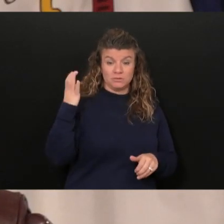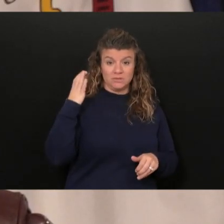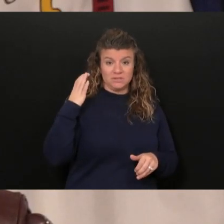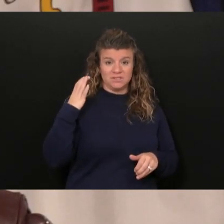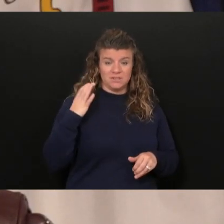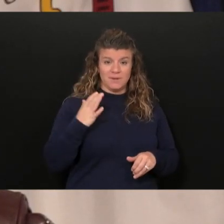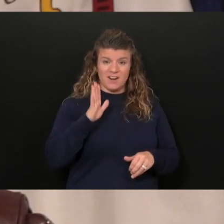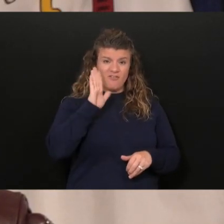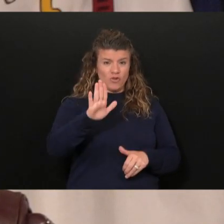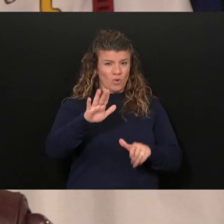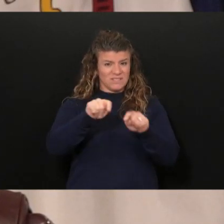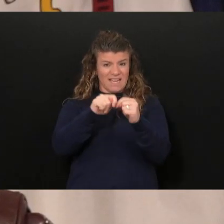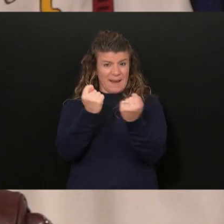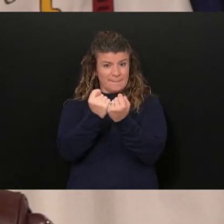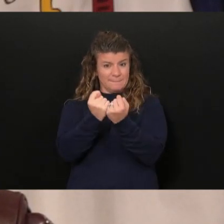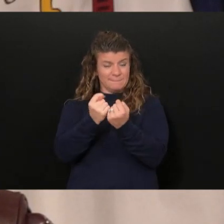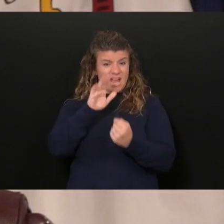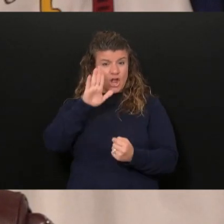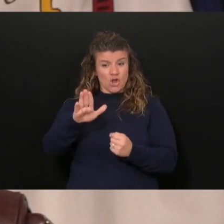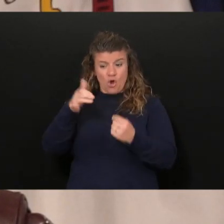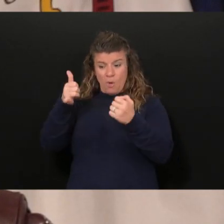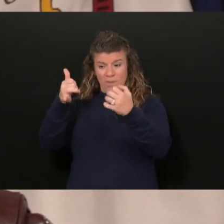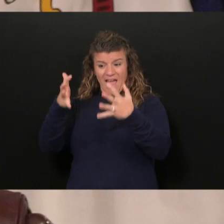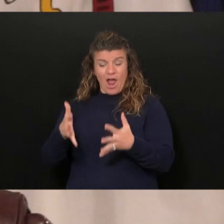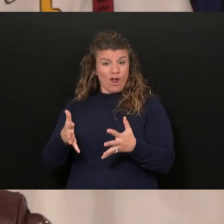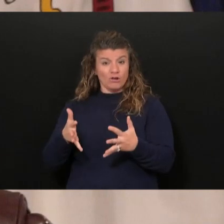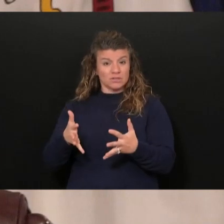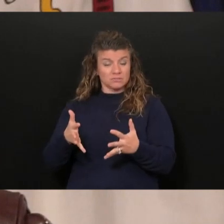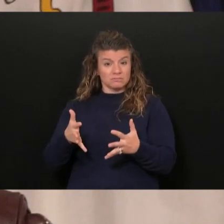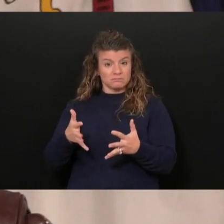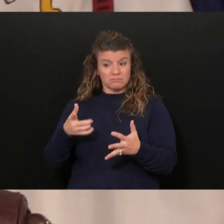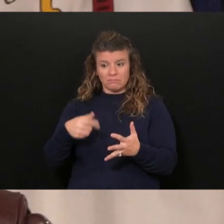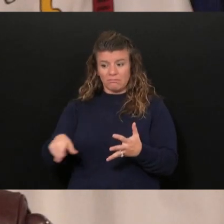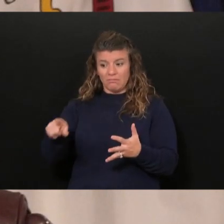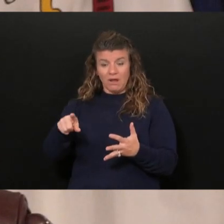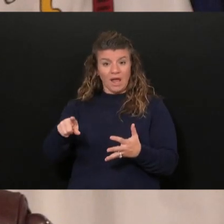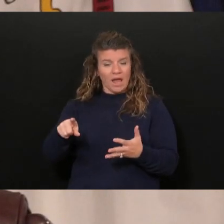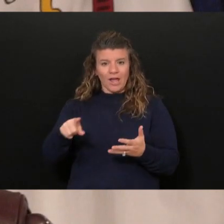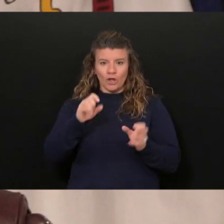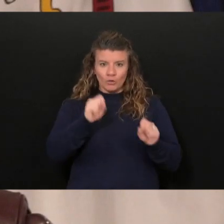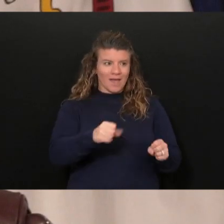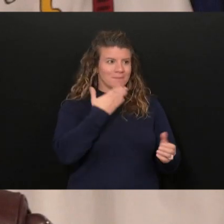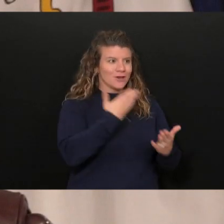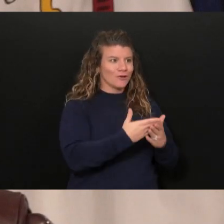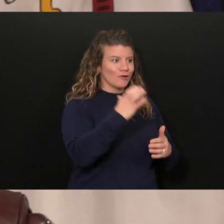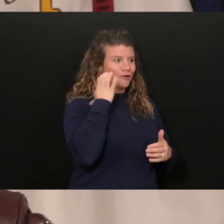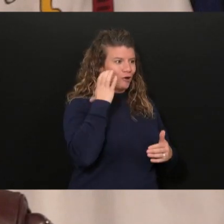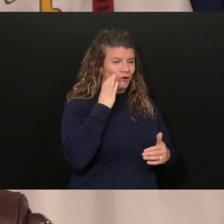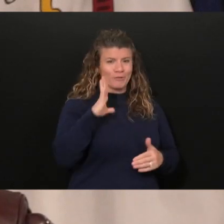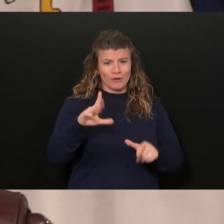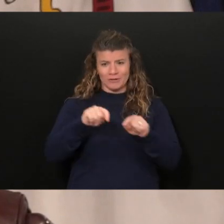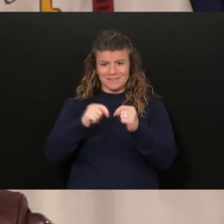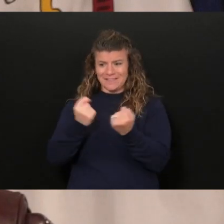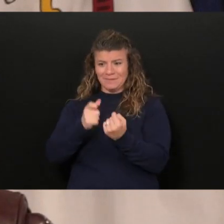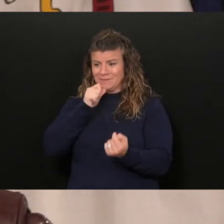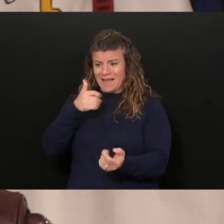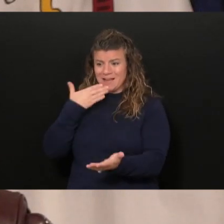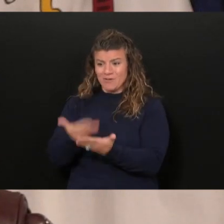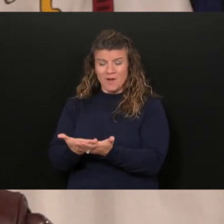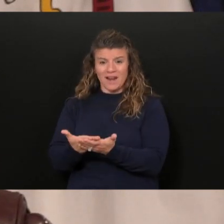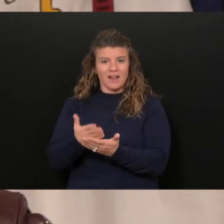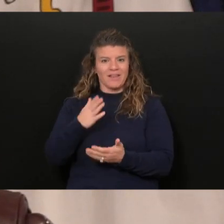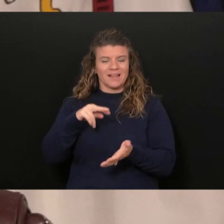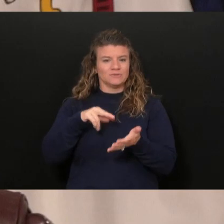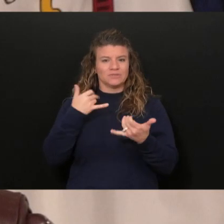have a team, you can be a heck of a coach all day long and not have a very good winning record. I've got a heck of a